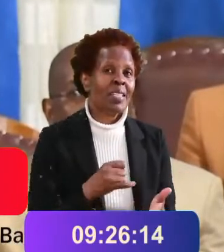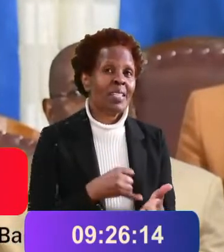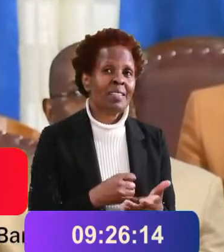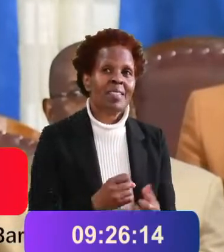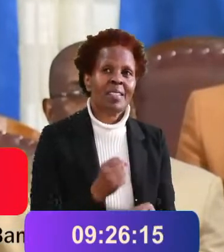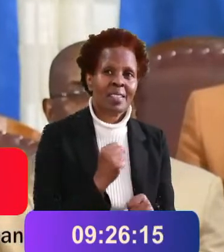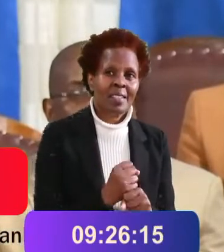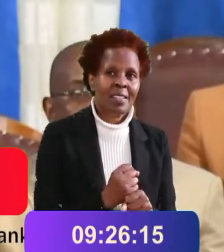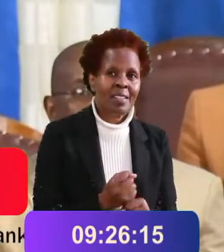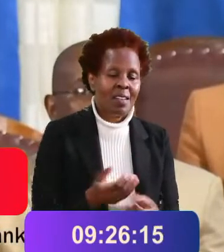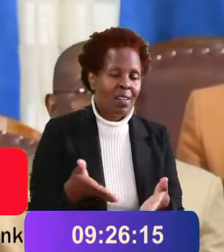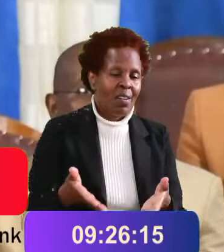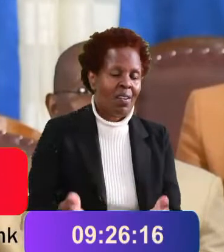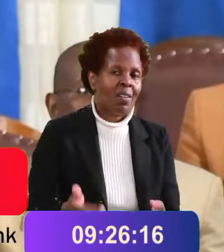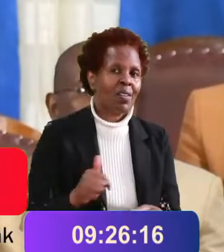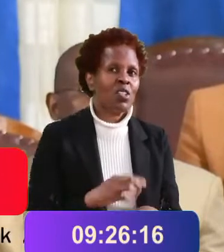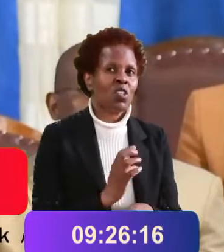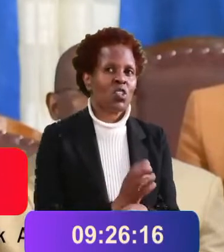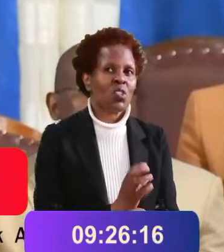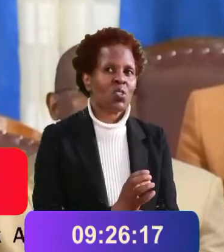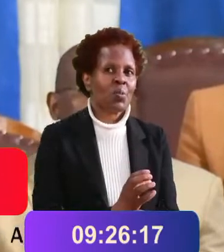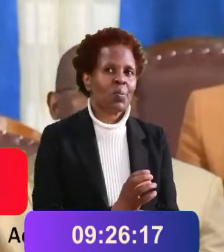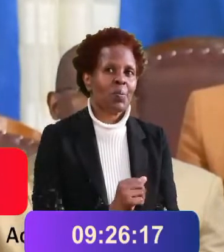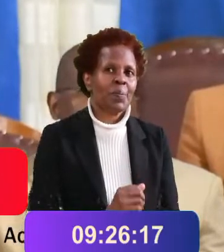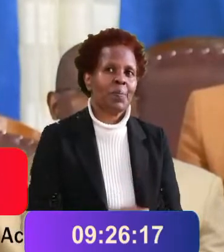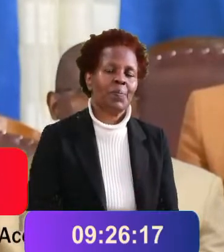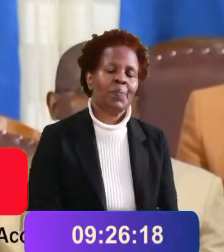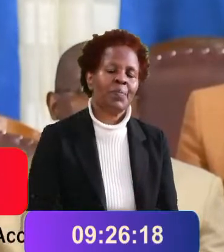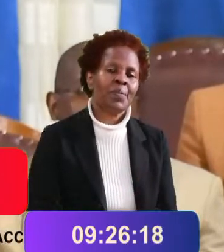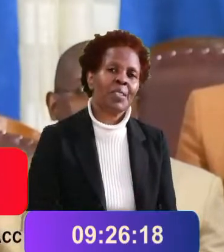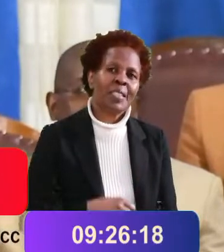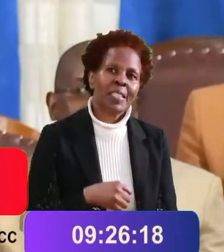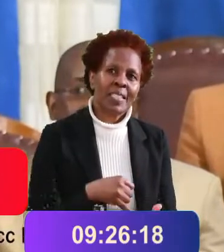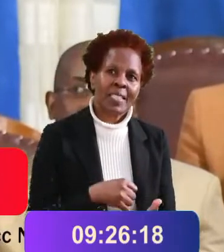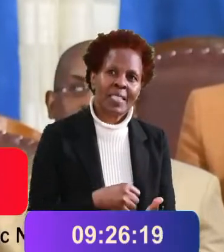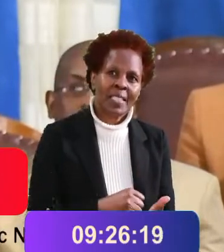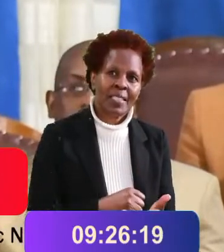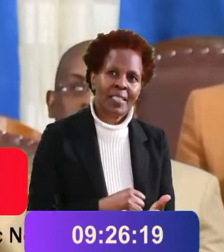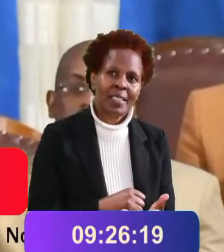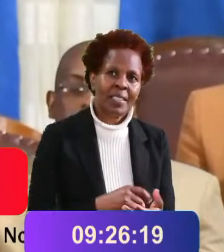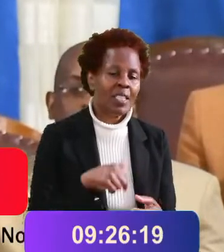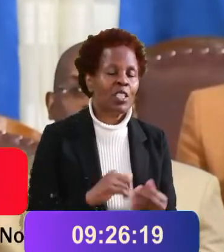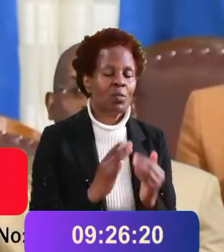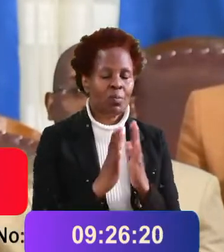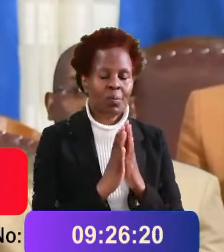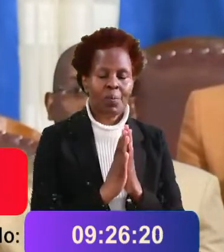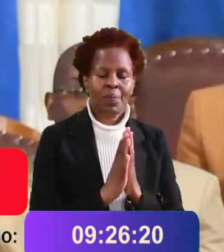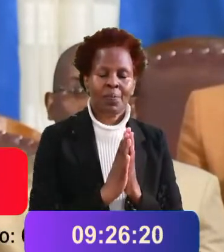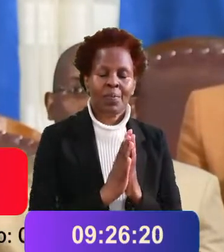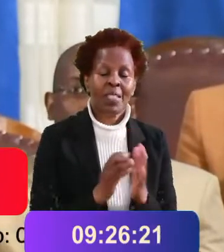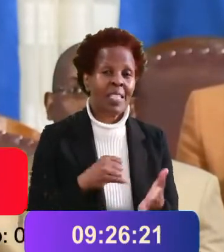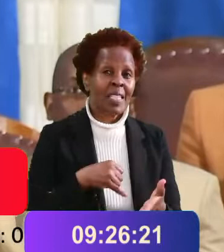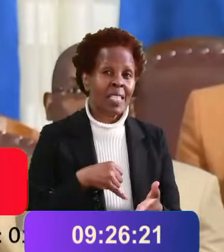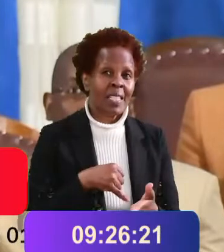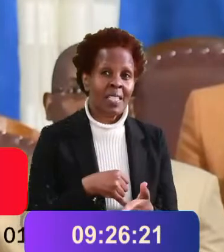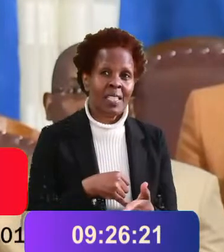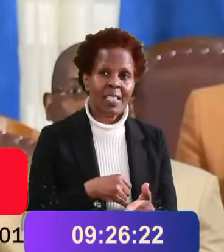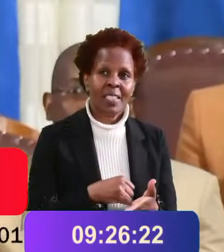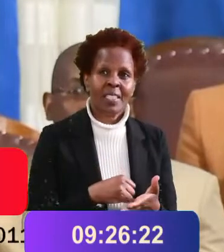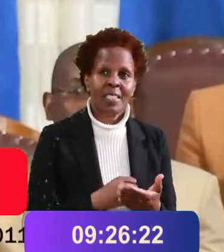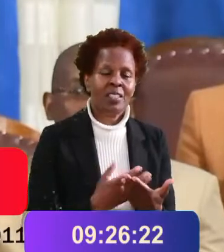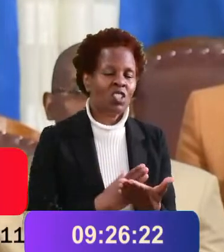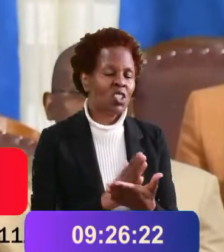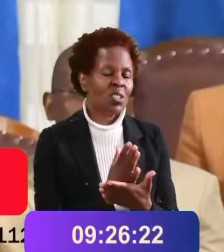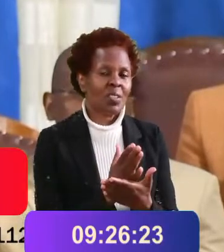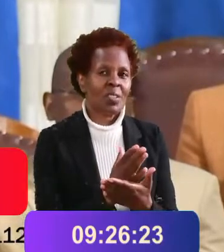in church. It is in prayer It is in sharing God's word